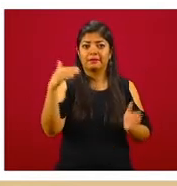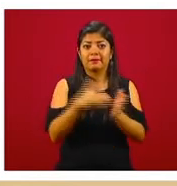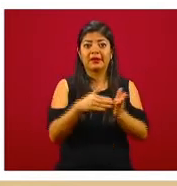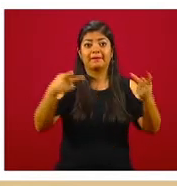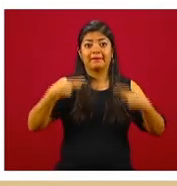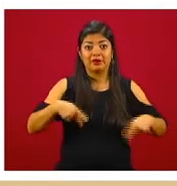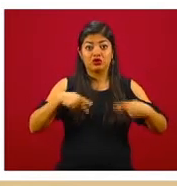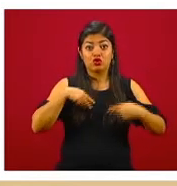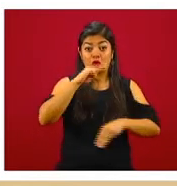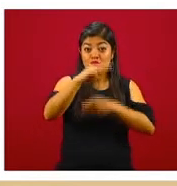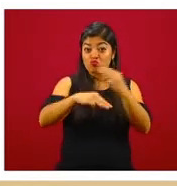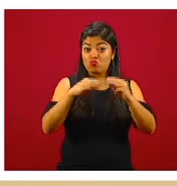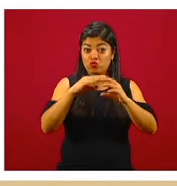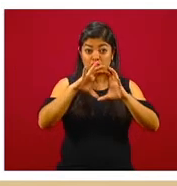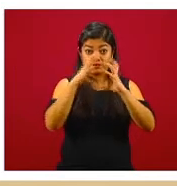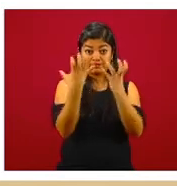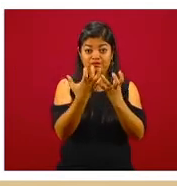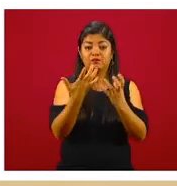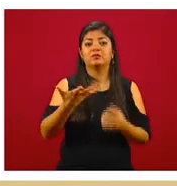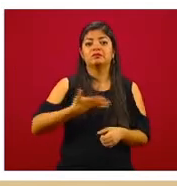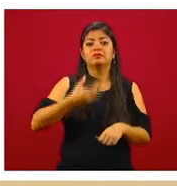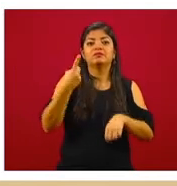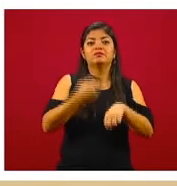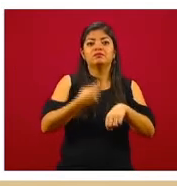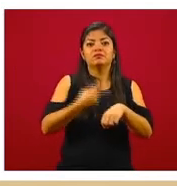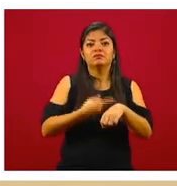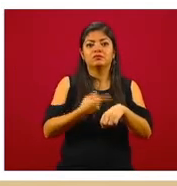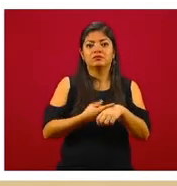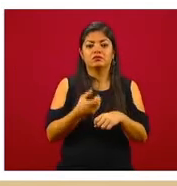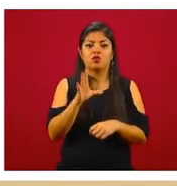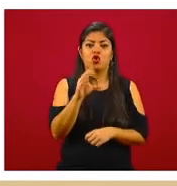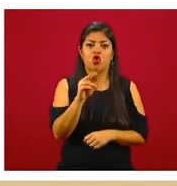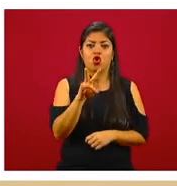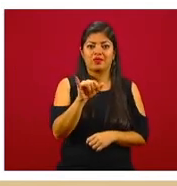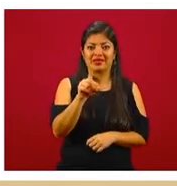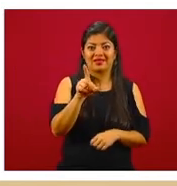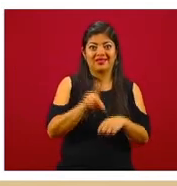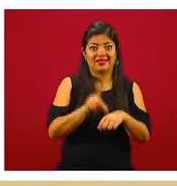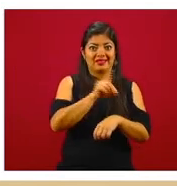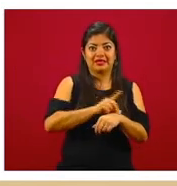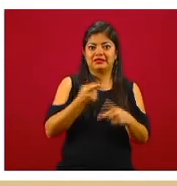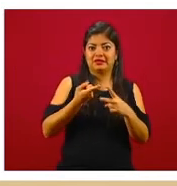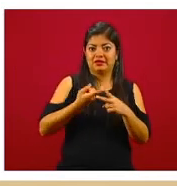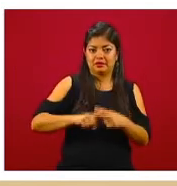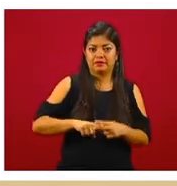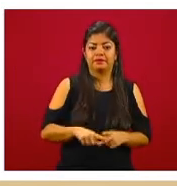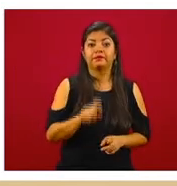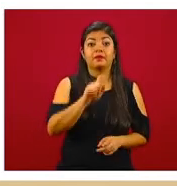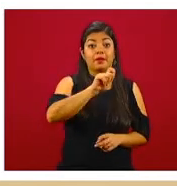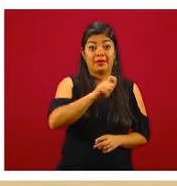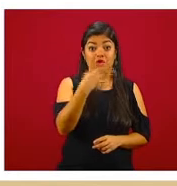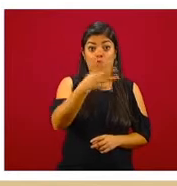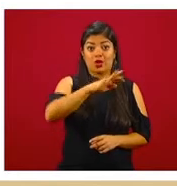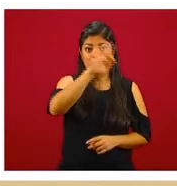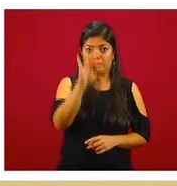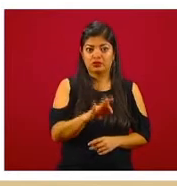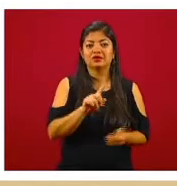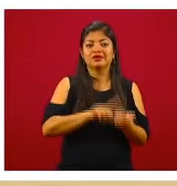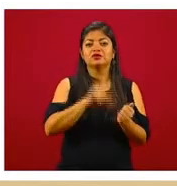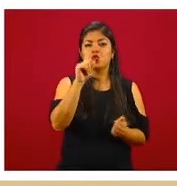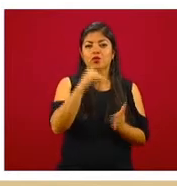personas en el and we mundo see that han tenido COVID over 5 desde million, que empezó esta epidemia. 5,093 and 24% de 631 ellas, que son people